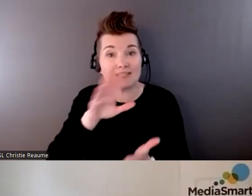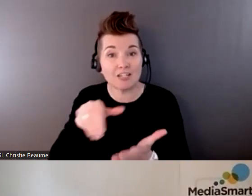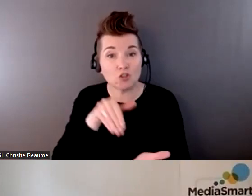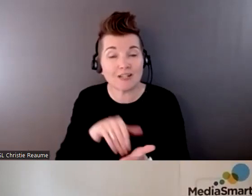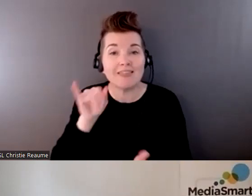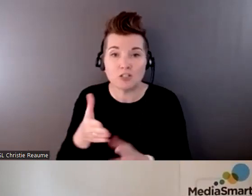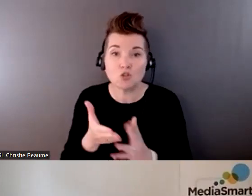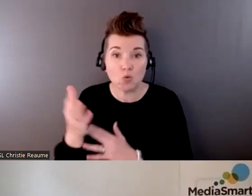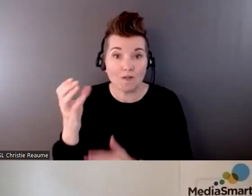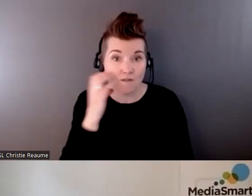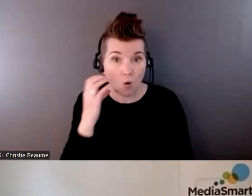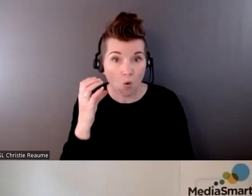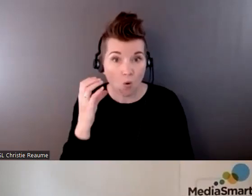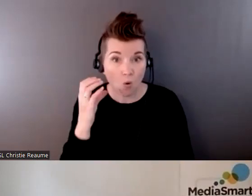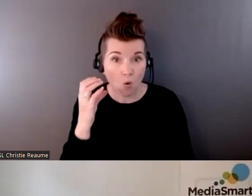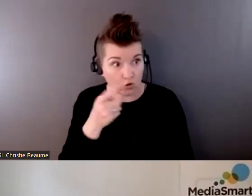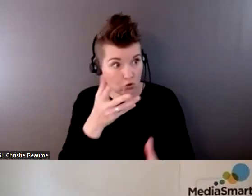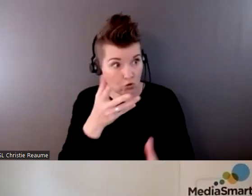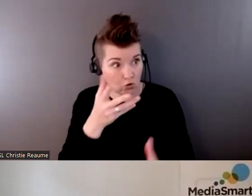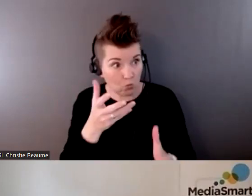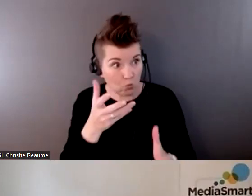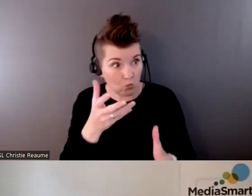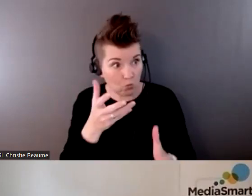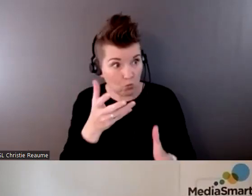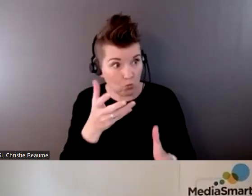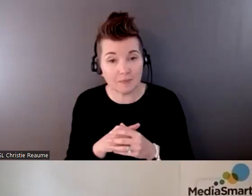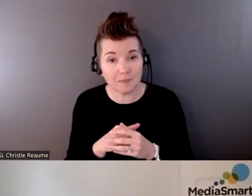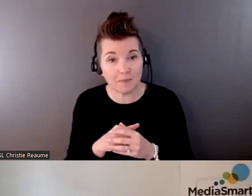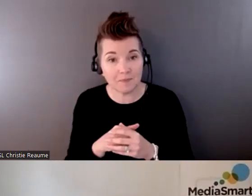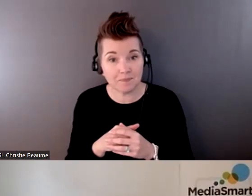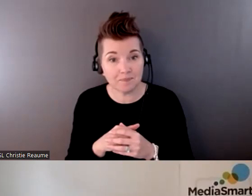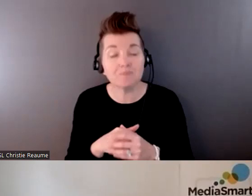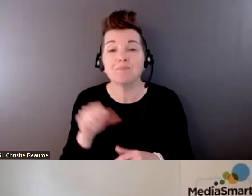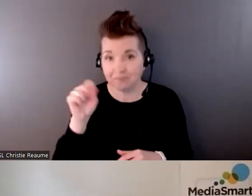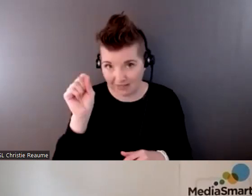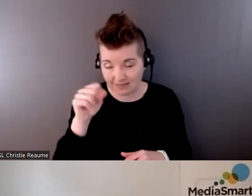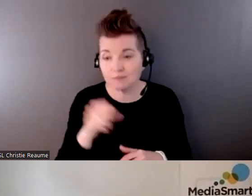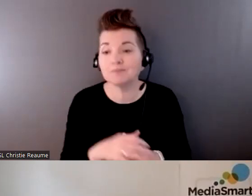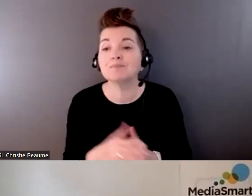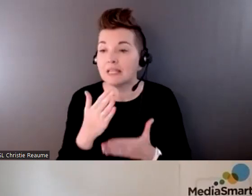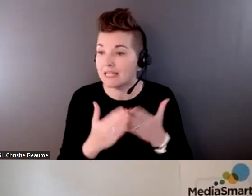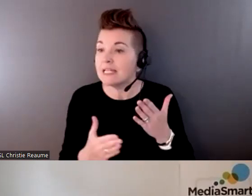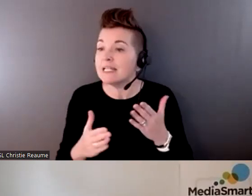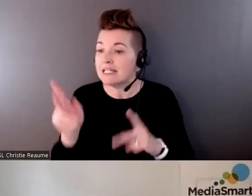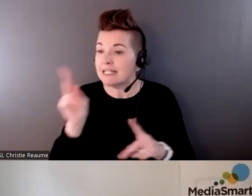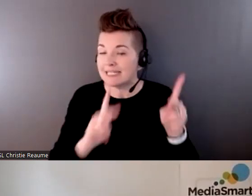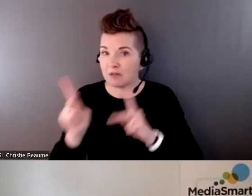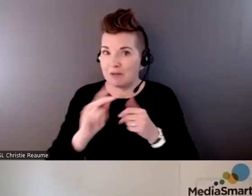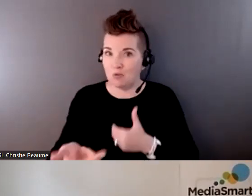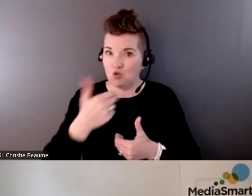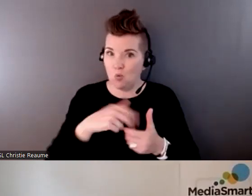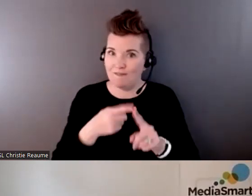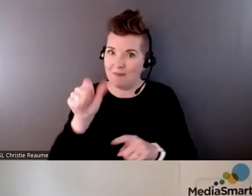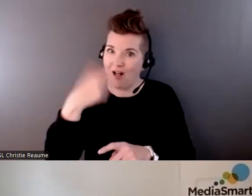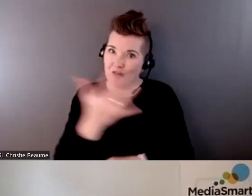do you want to tell us a bit more about this for people who are curious yeah so I know we have people joining us from different provinces but in Ontario we